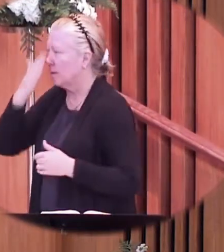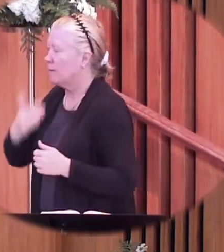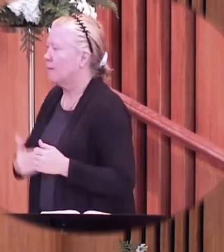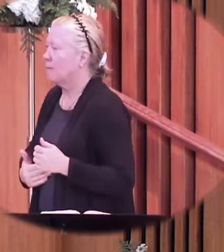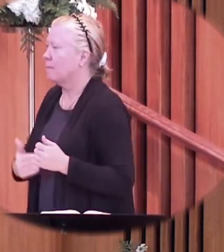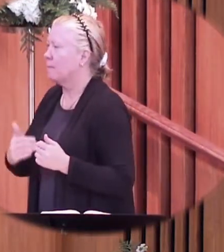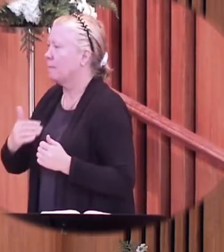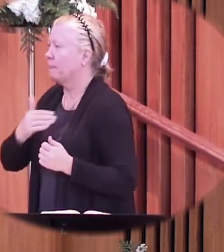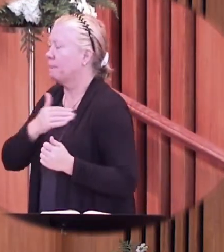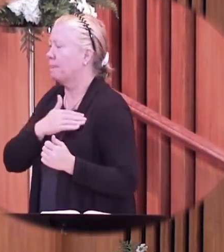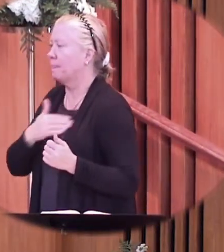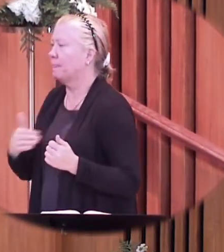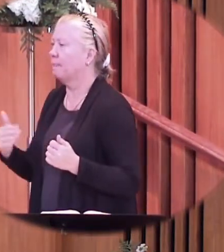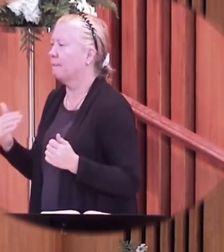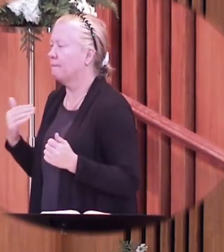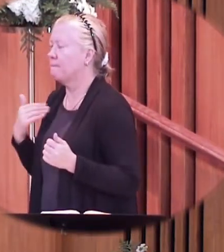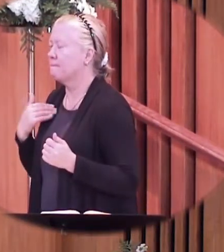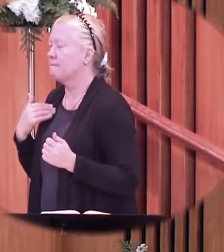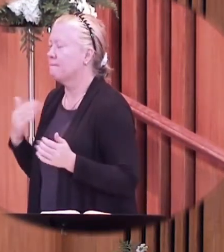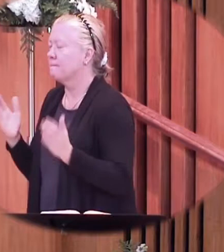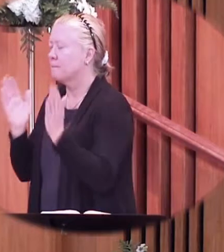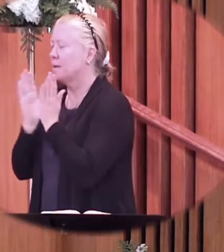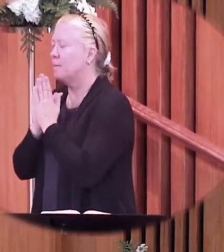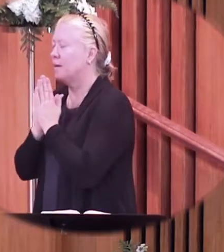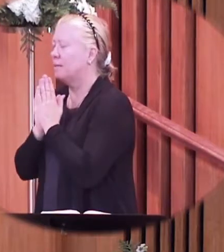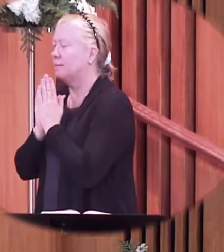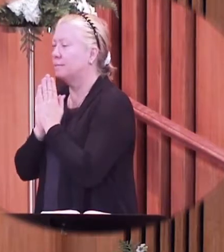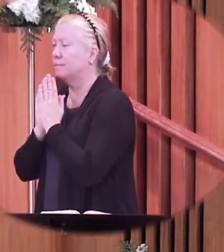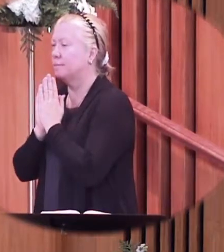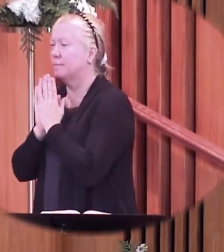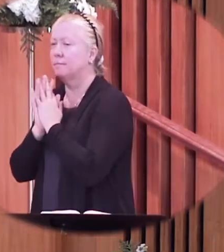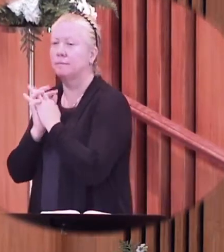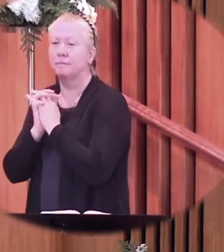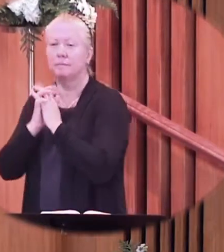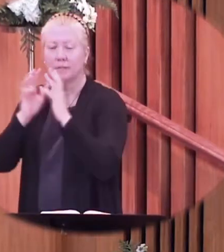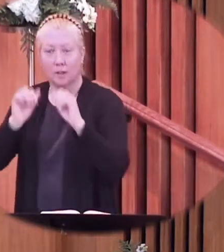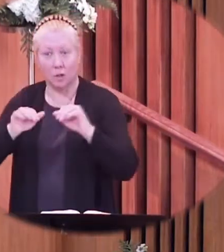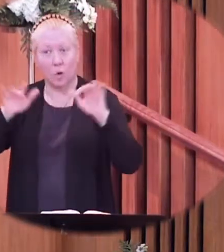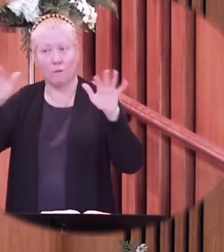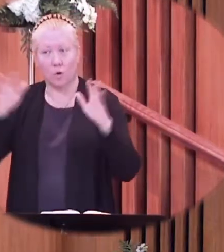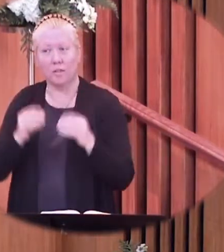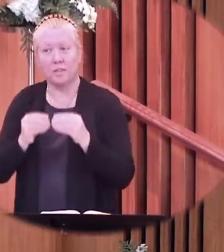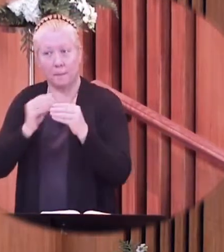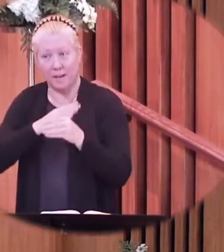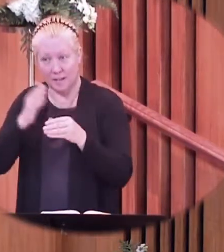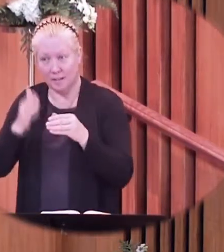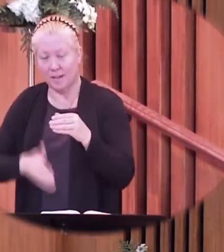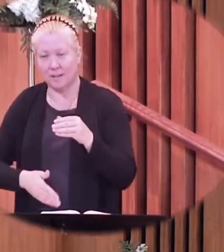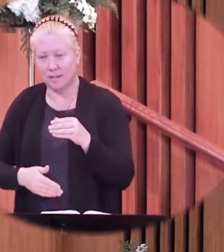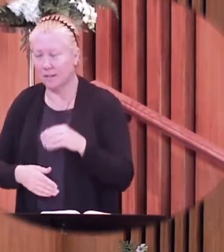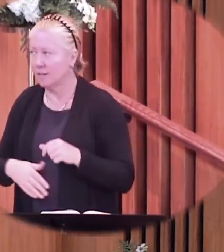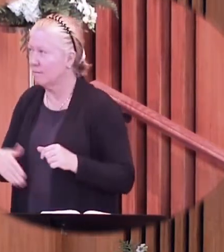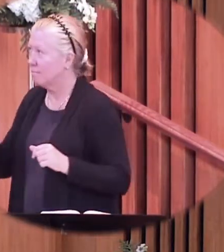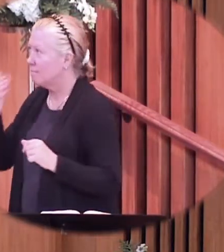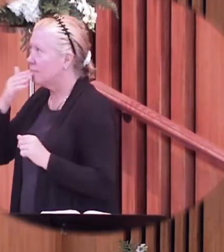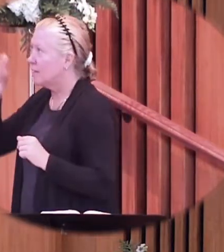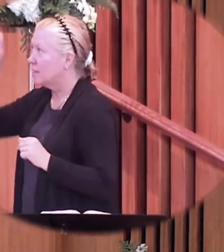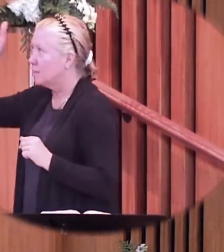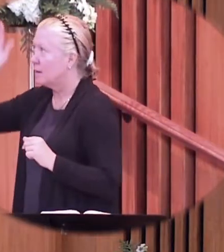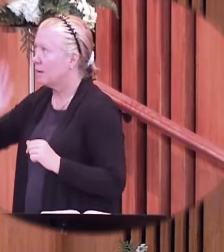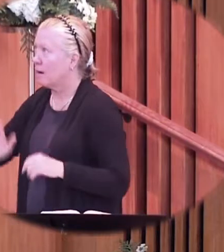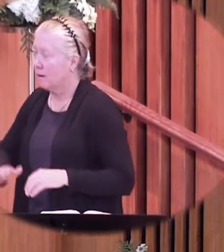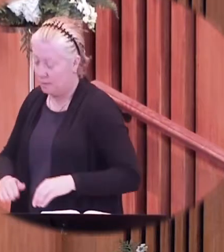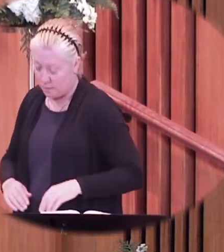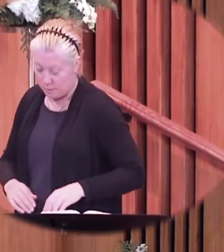Father, the Son, and the Holy Spirit. Amen. Go forth. The Mass is ended. Thanks be